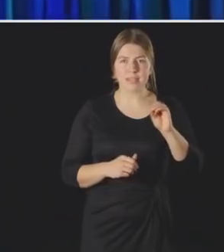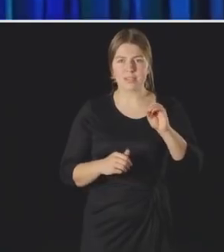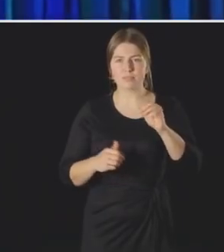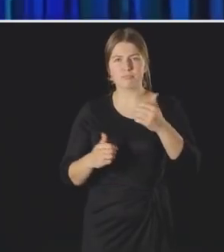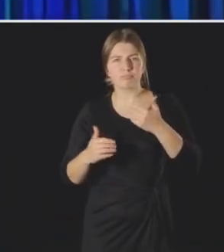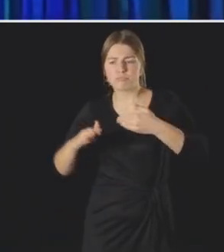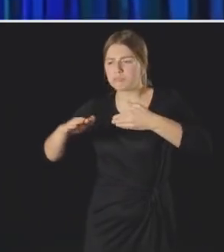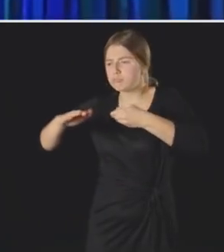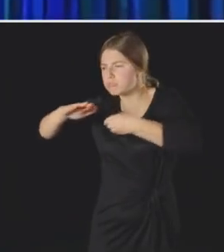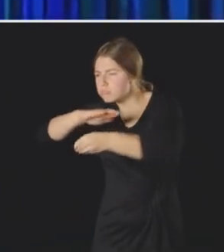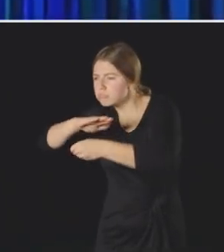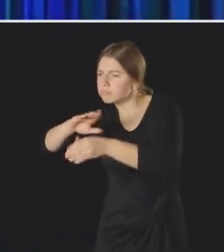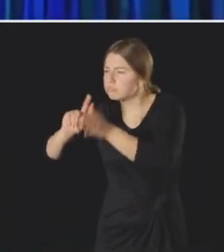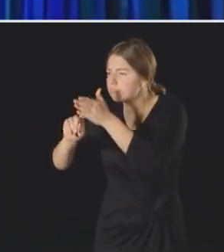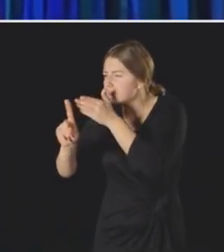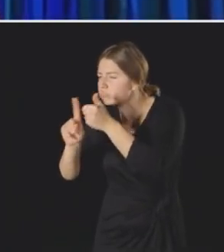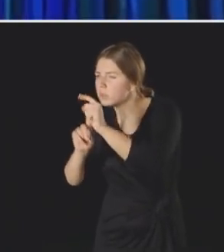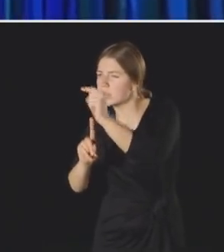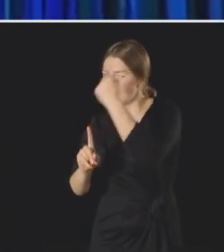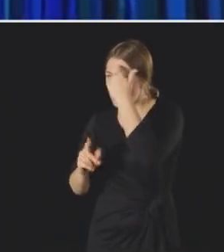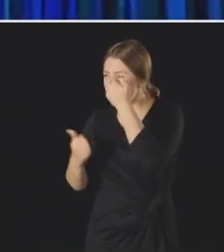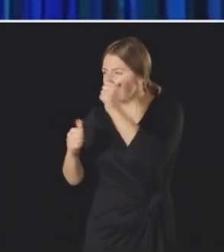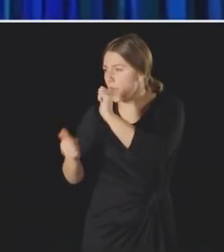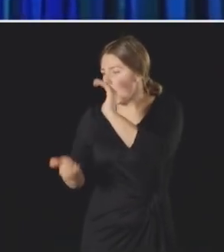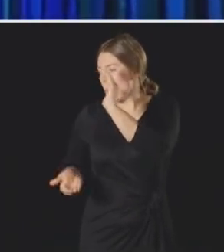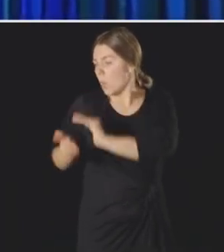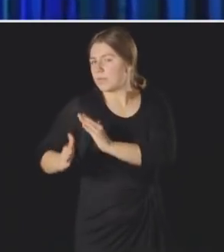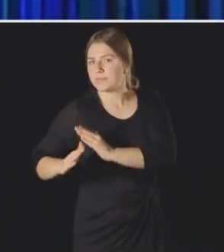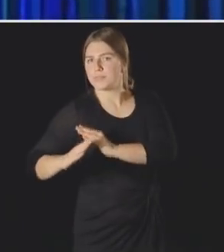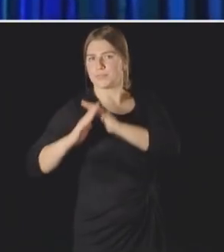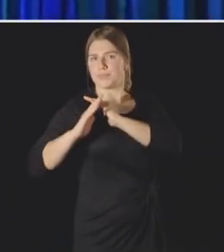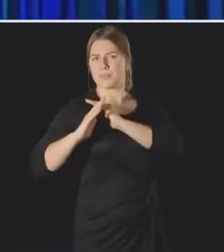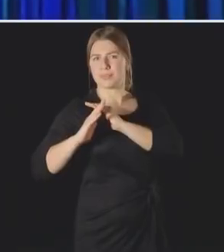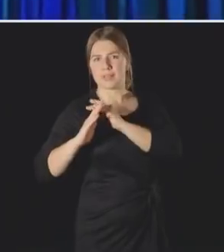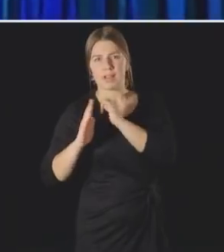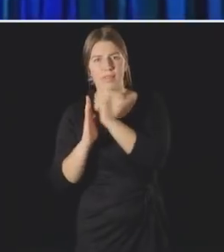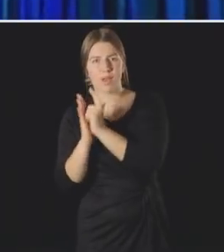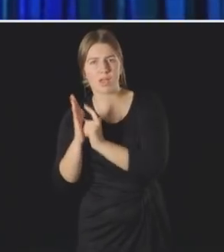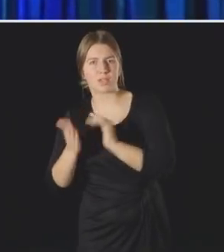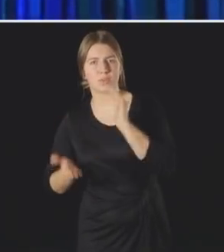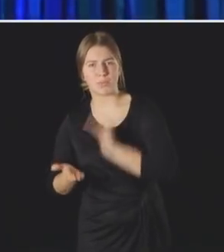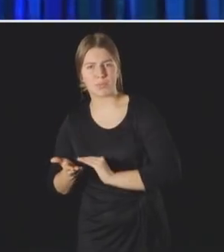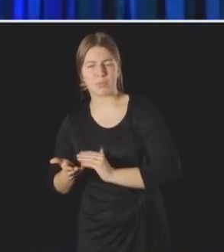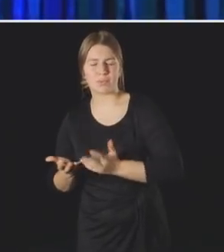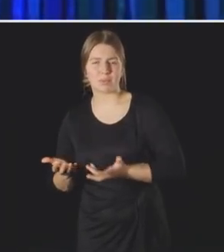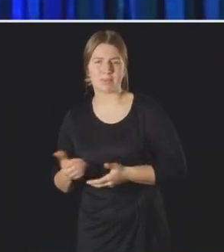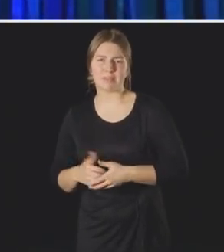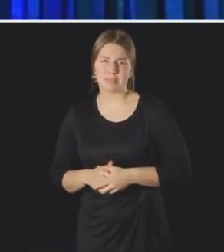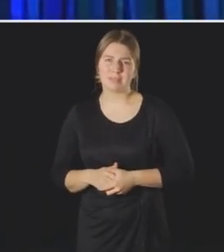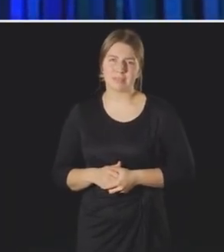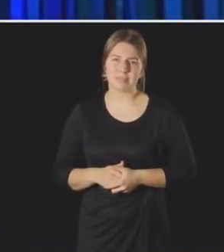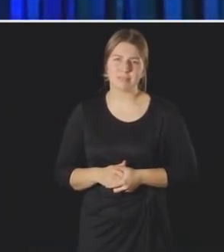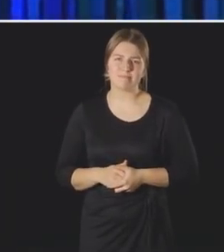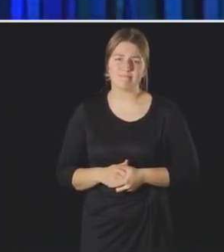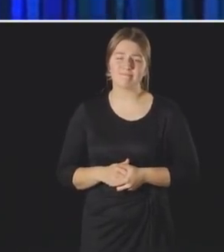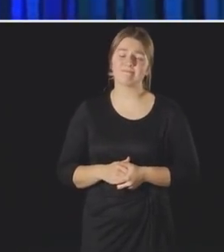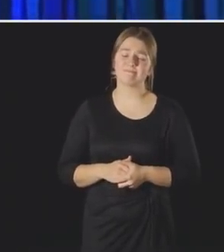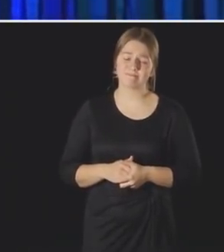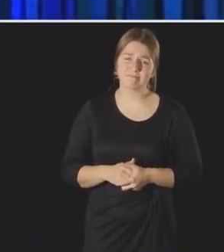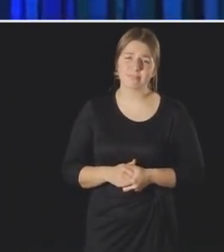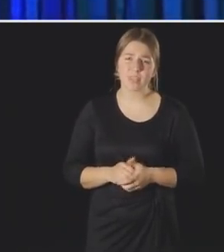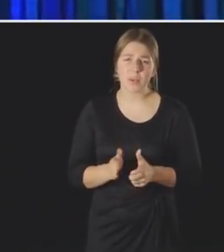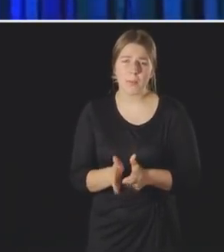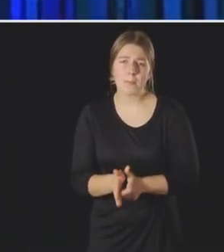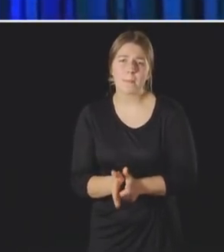regulations on data security. We must employ measures to ensure that our identities remain uniquely